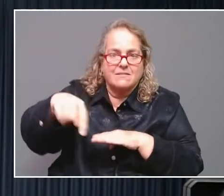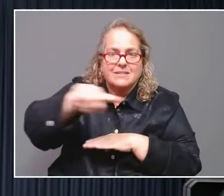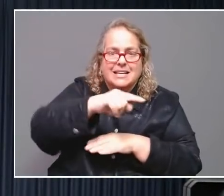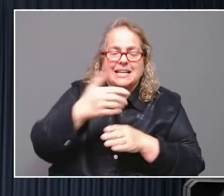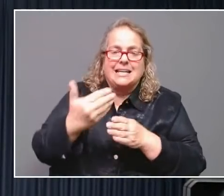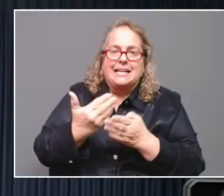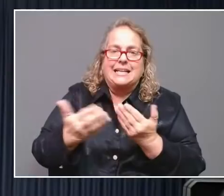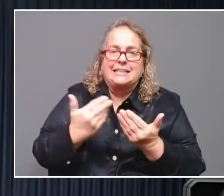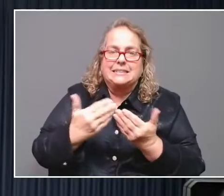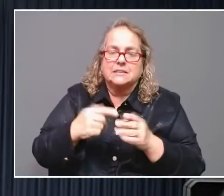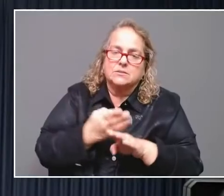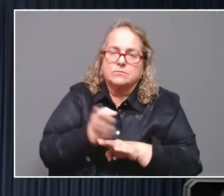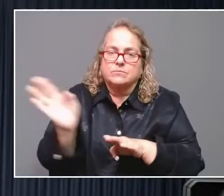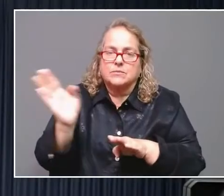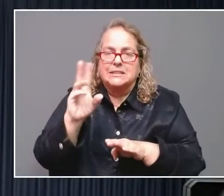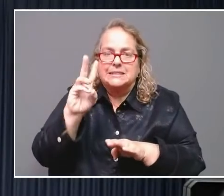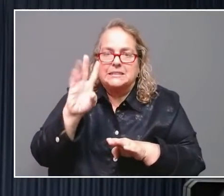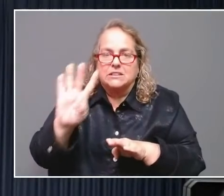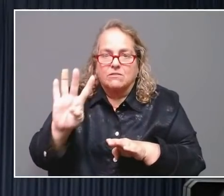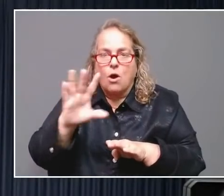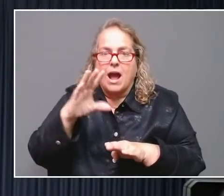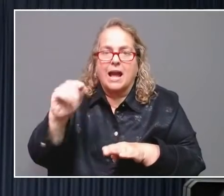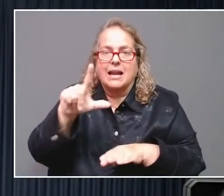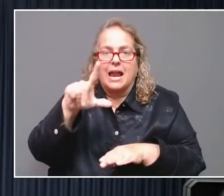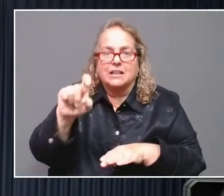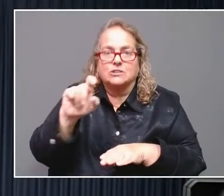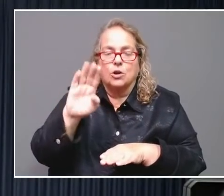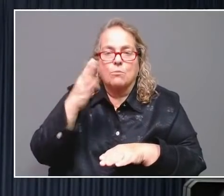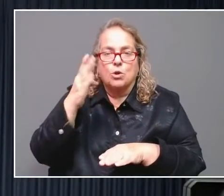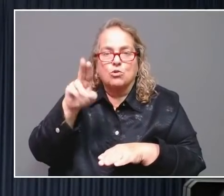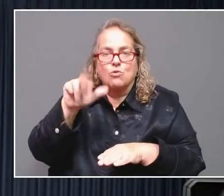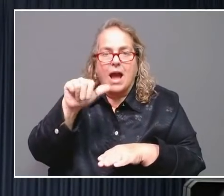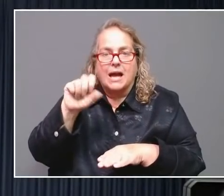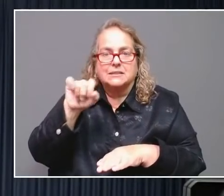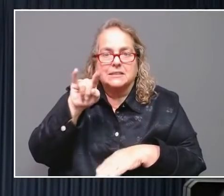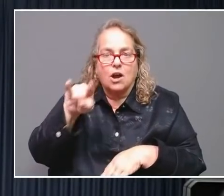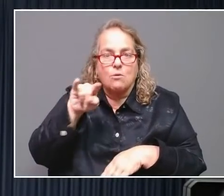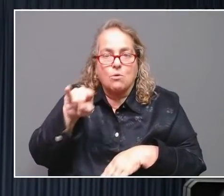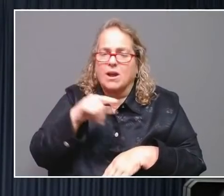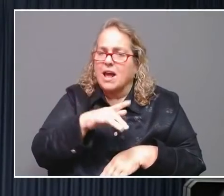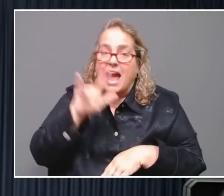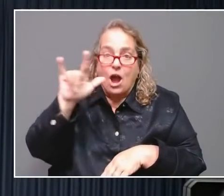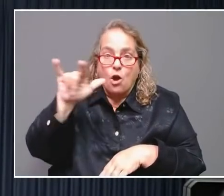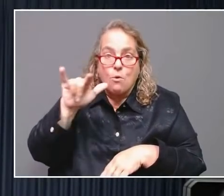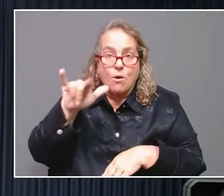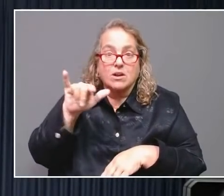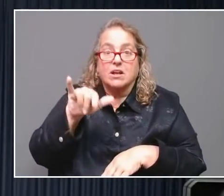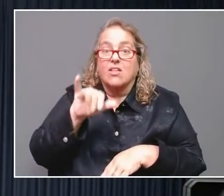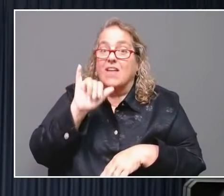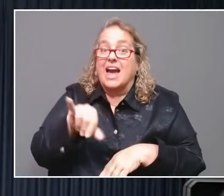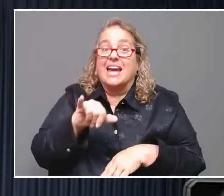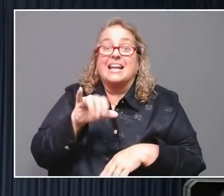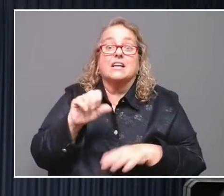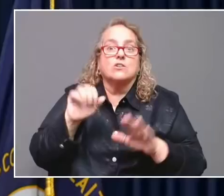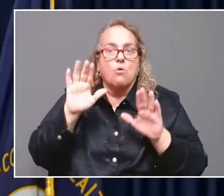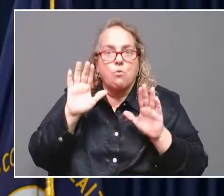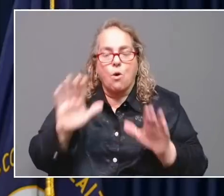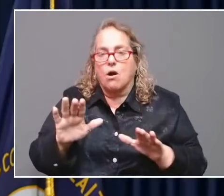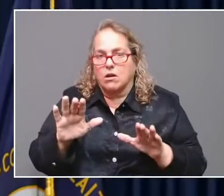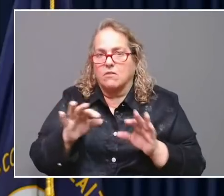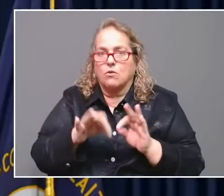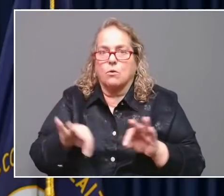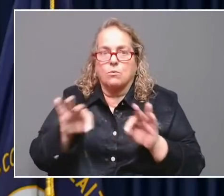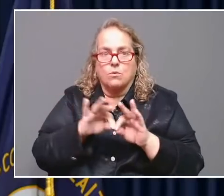64 and Lexington's Bluegrass Airport. So it is in an ideal spot. It is not going to sit for long, and we